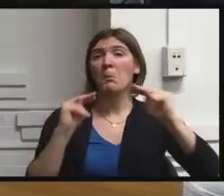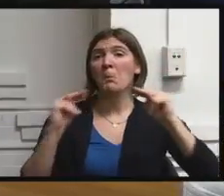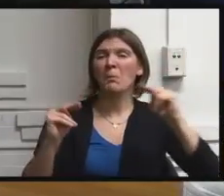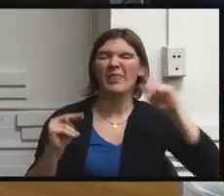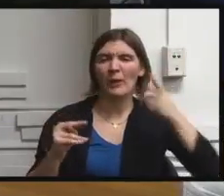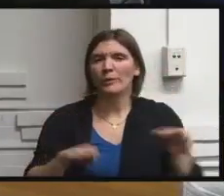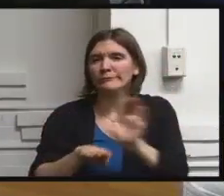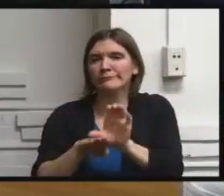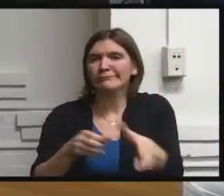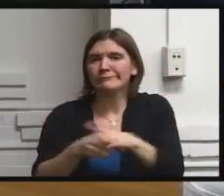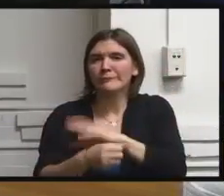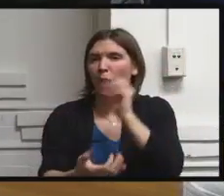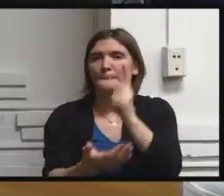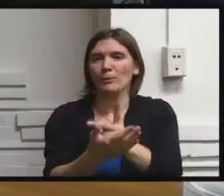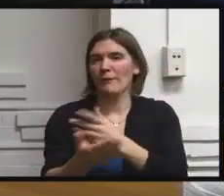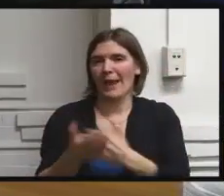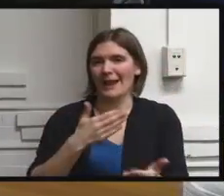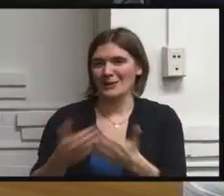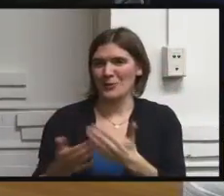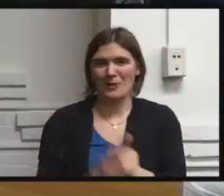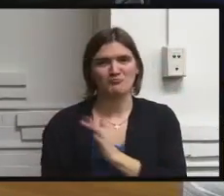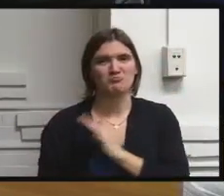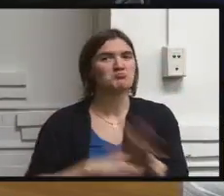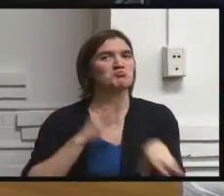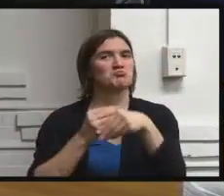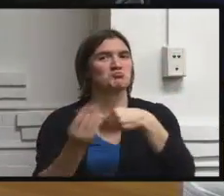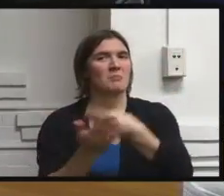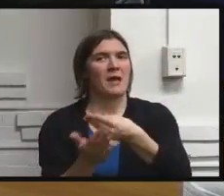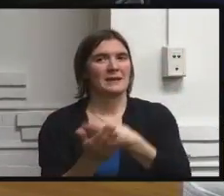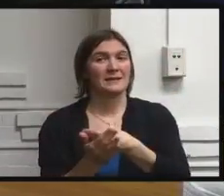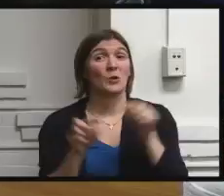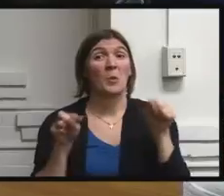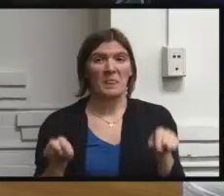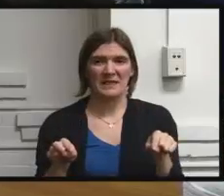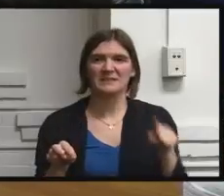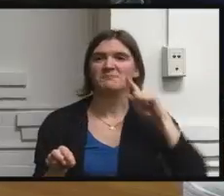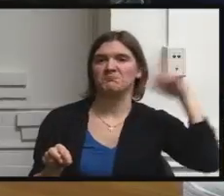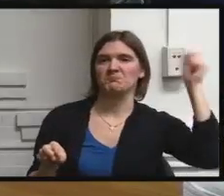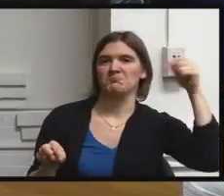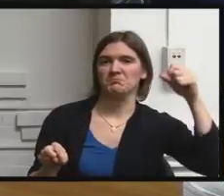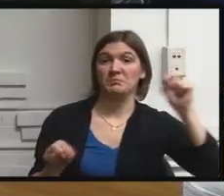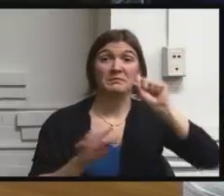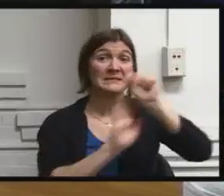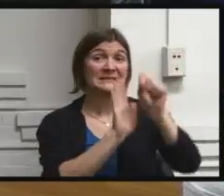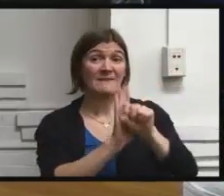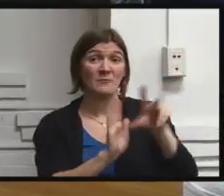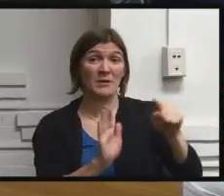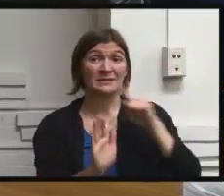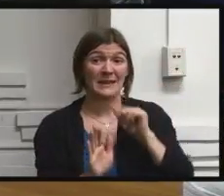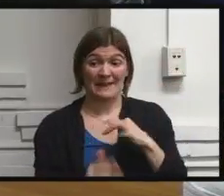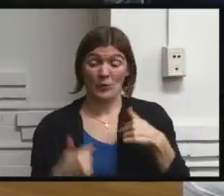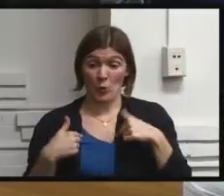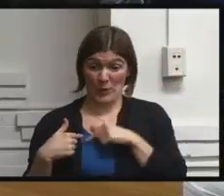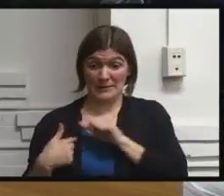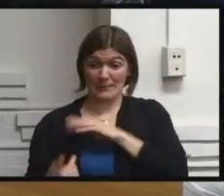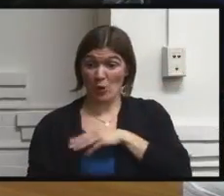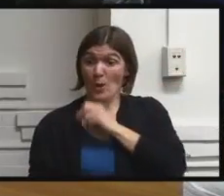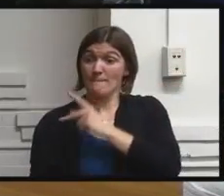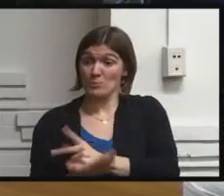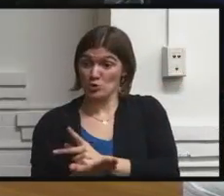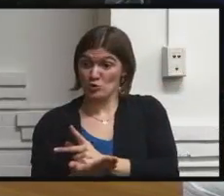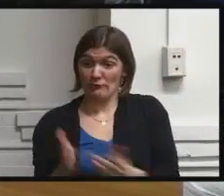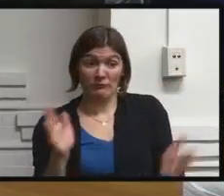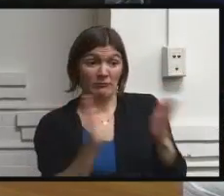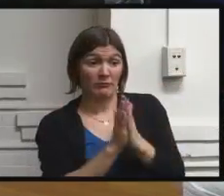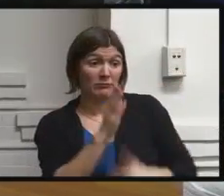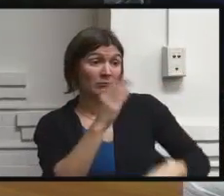routinely approve these supplemental funds. So in this instance, what the state said to us is if you approve this evening making the request for the